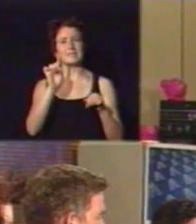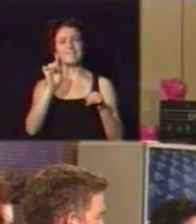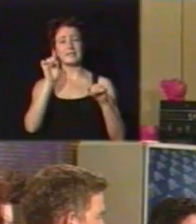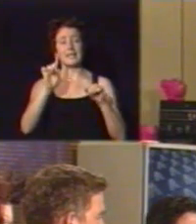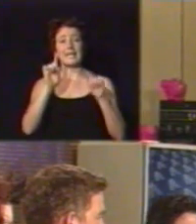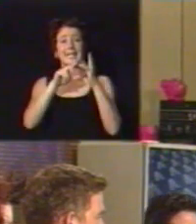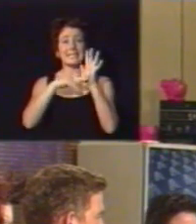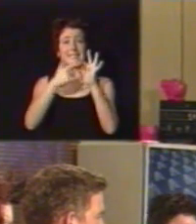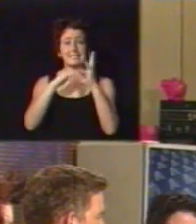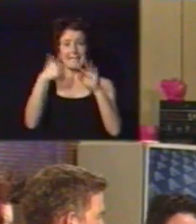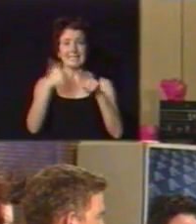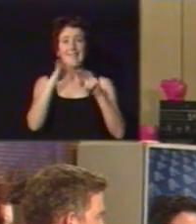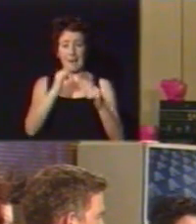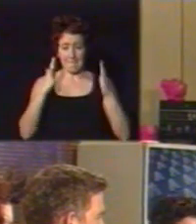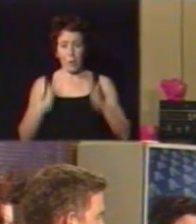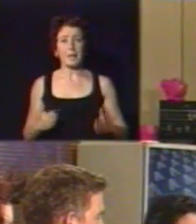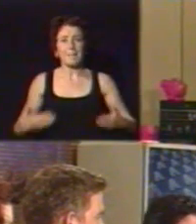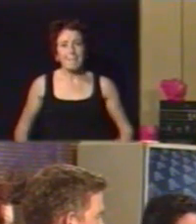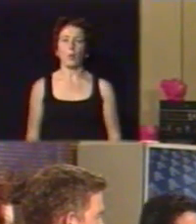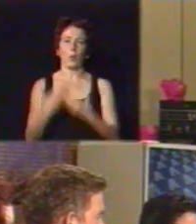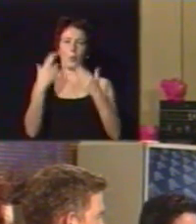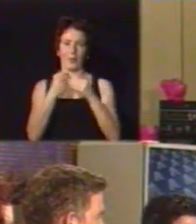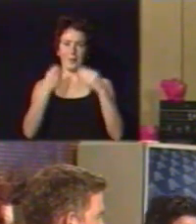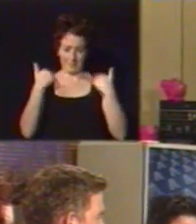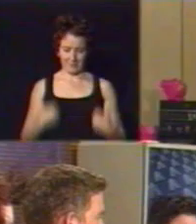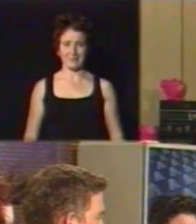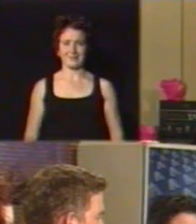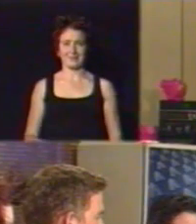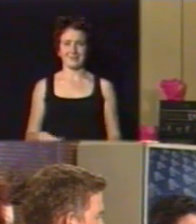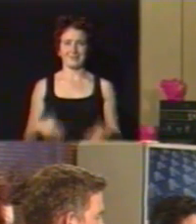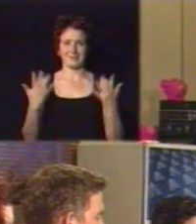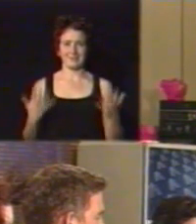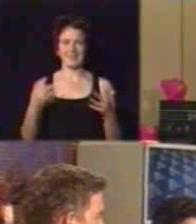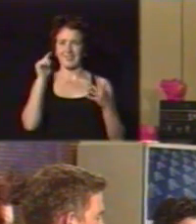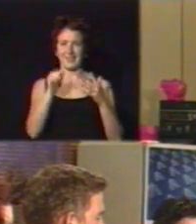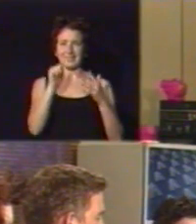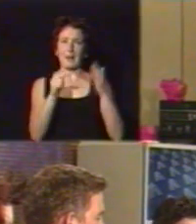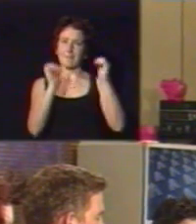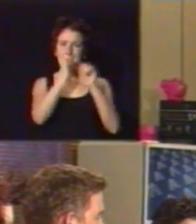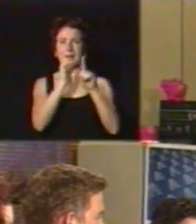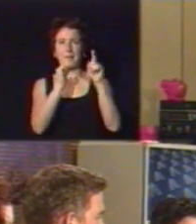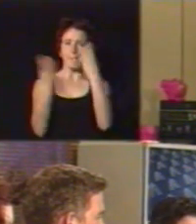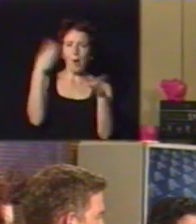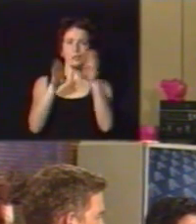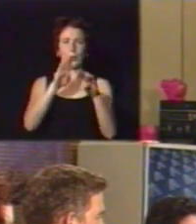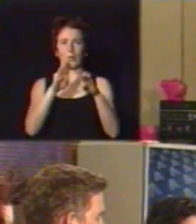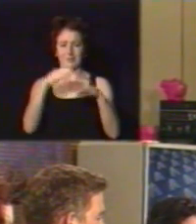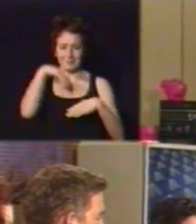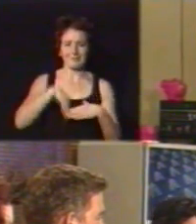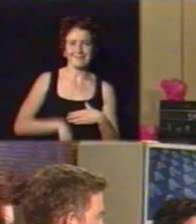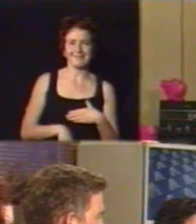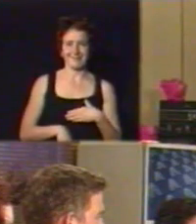intersex people have a physical condition that we can actually prove. So it's a medical biological condition that we can show. Whereas